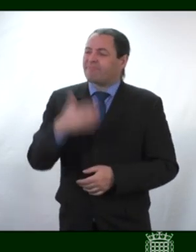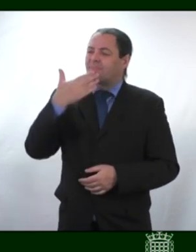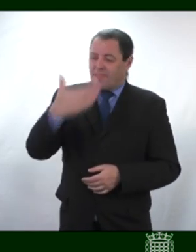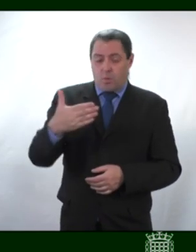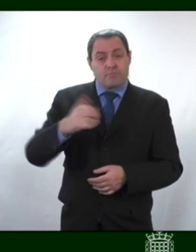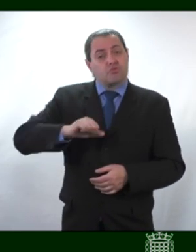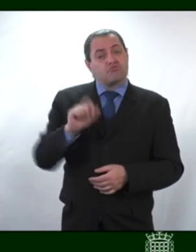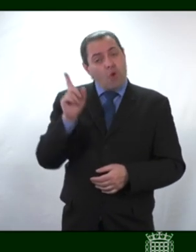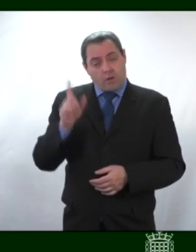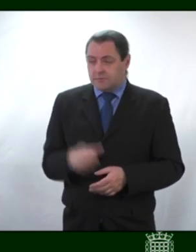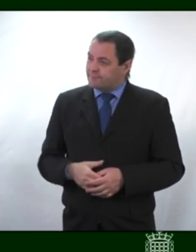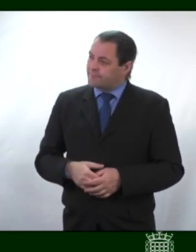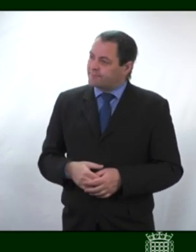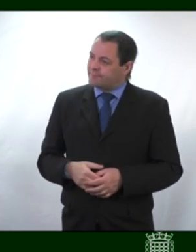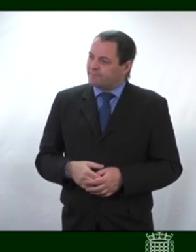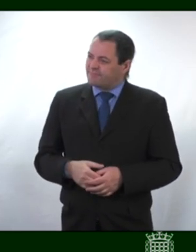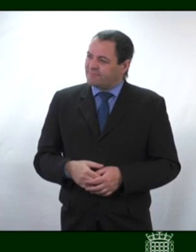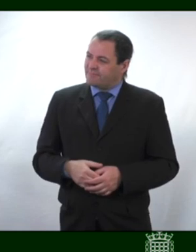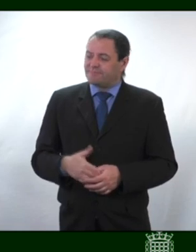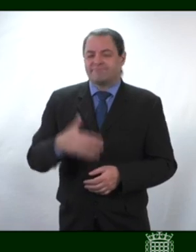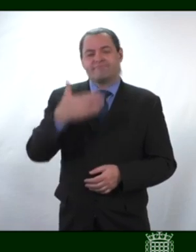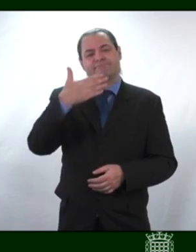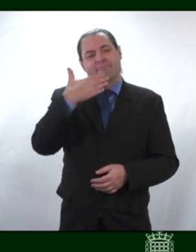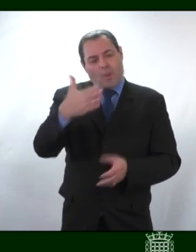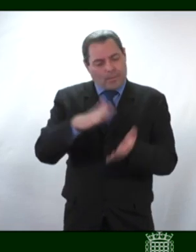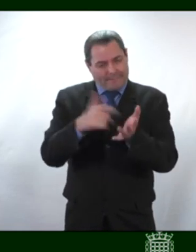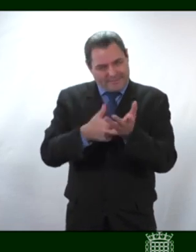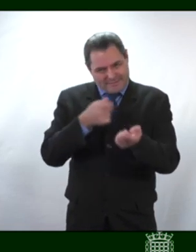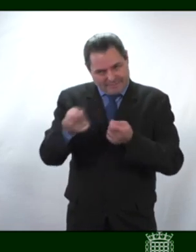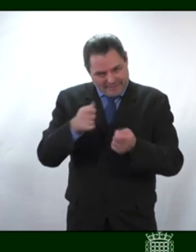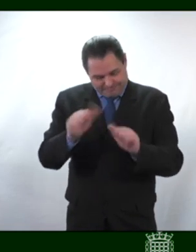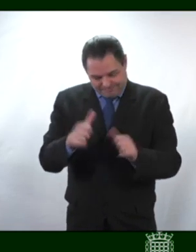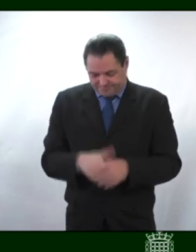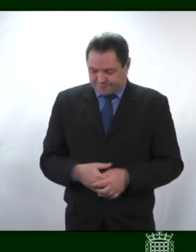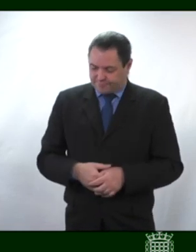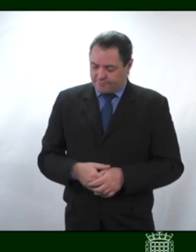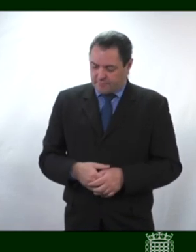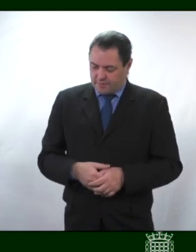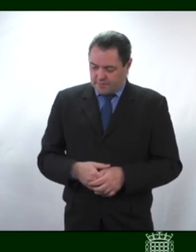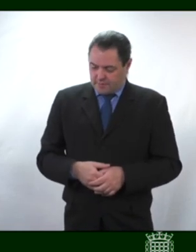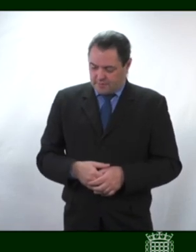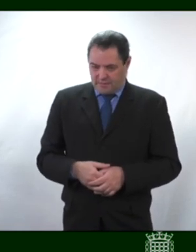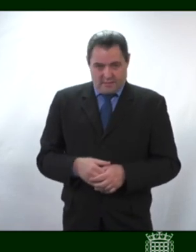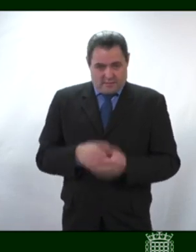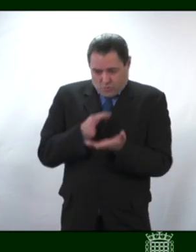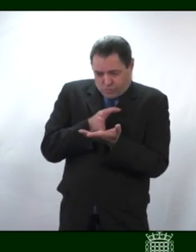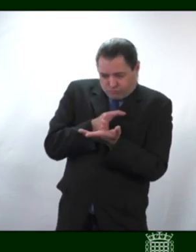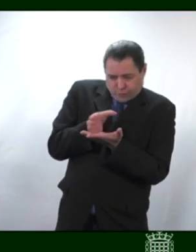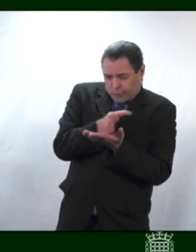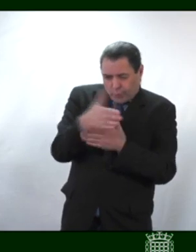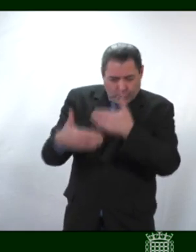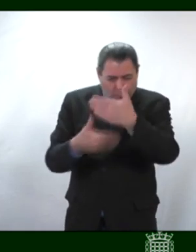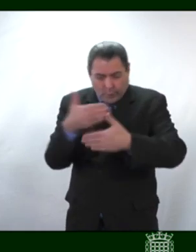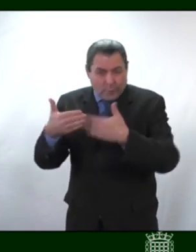Richard Thompson. Thank you, Mr. Speaker. One of the ways that we can hope to pick a path out of this crisis is through